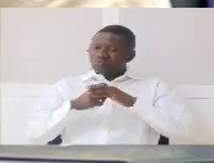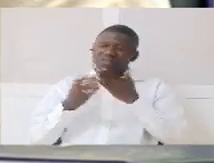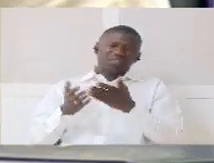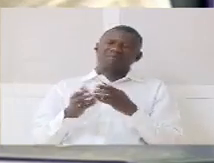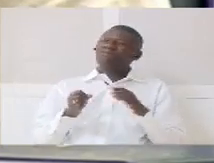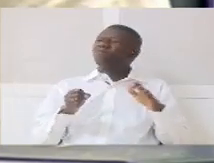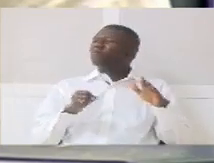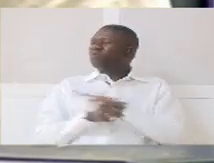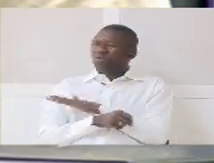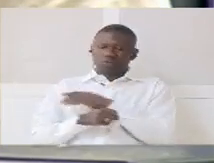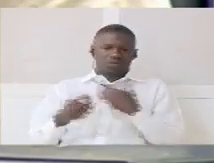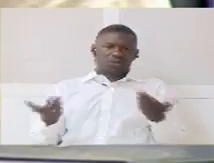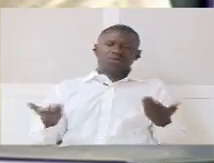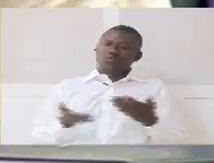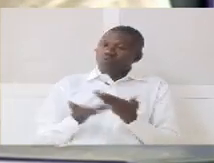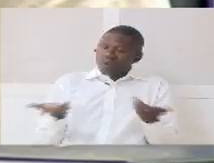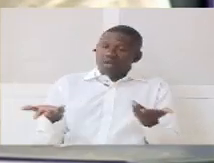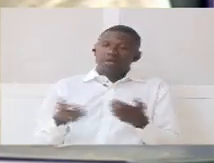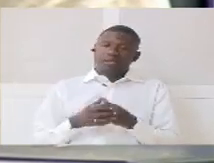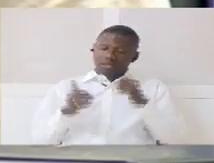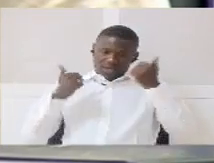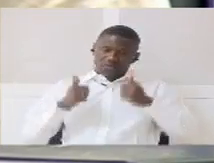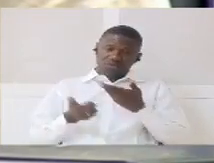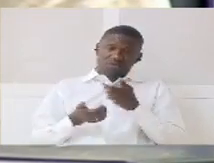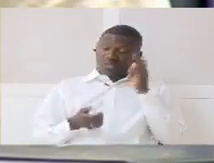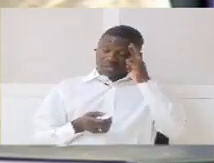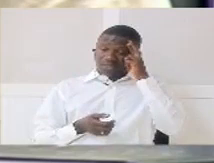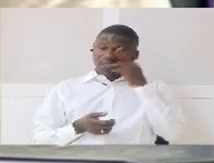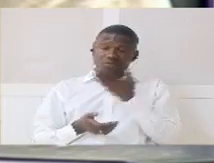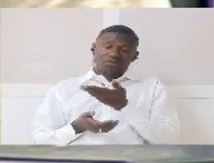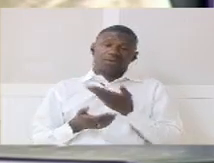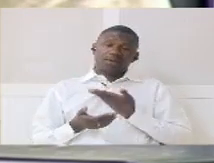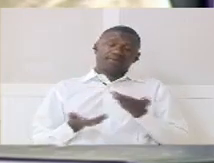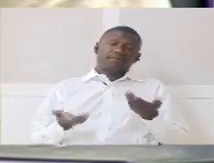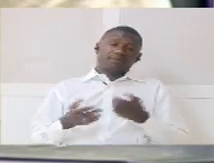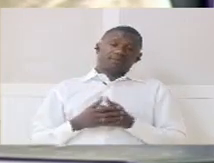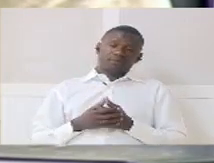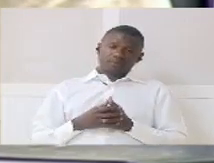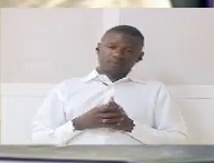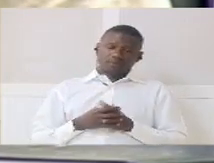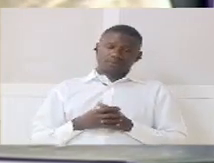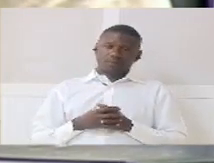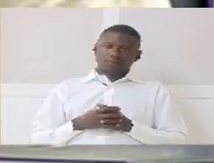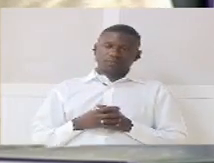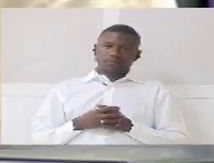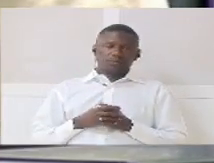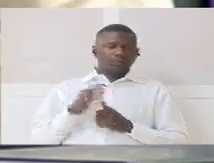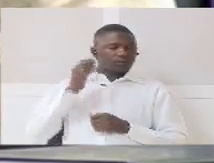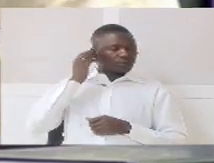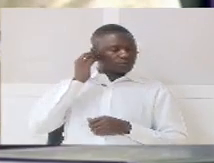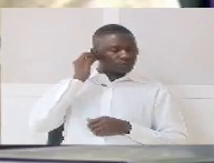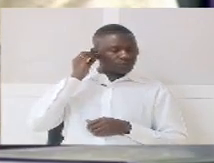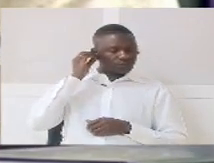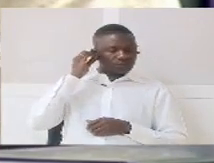mewo remain, wole fongo kana kedalilote, hanufo jie kadete, molu si dete nyokang, hanufo e kamera labango, ika